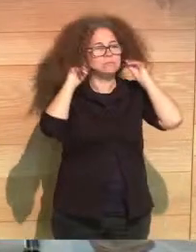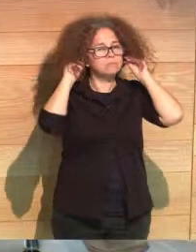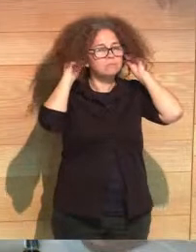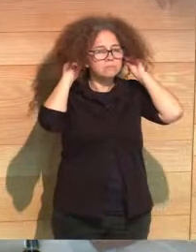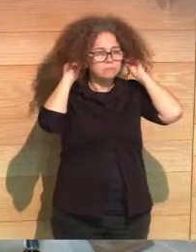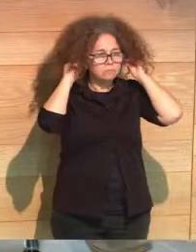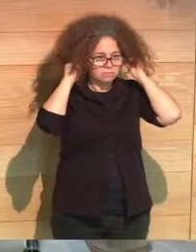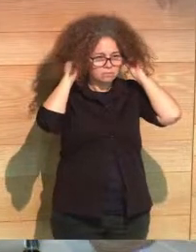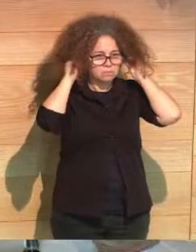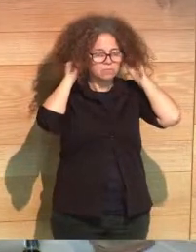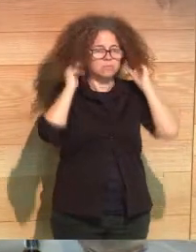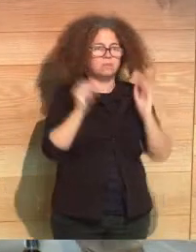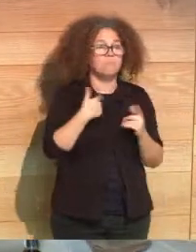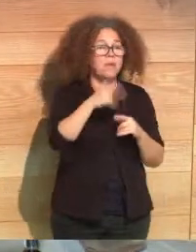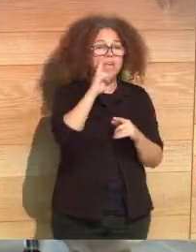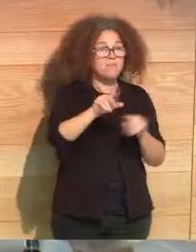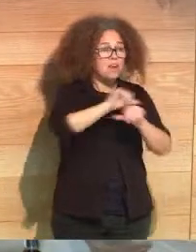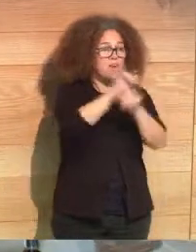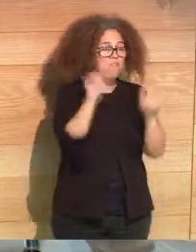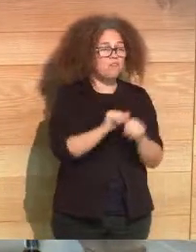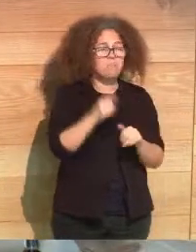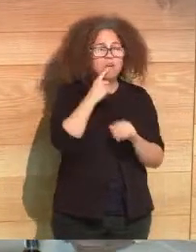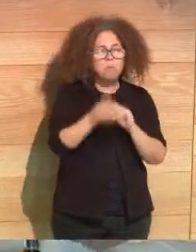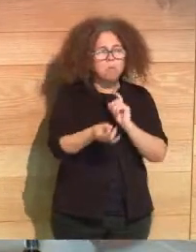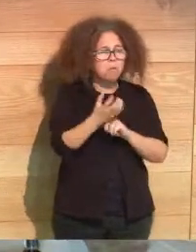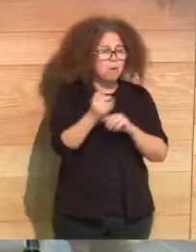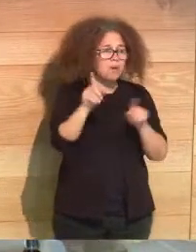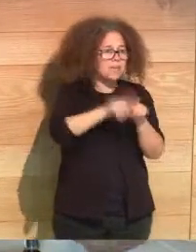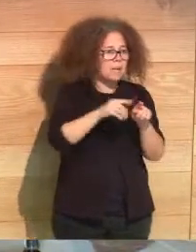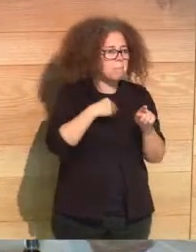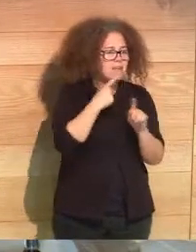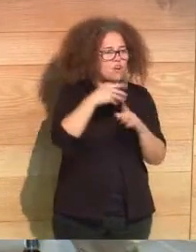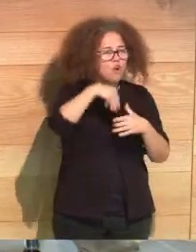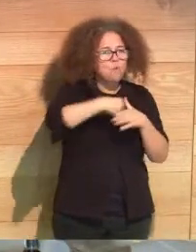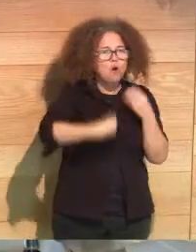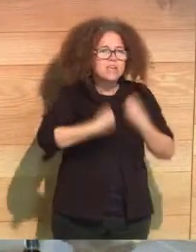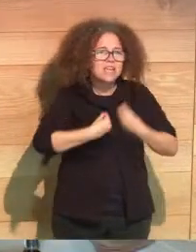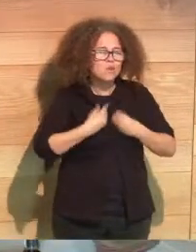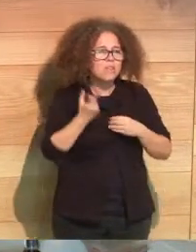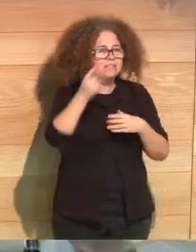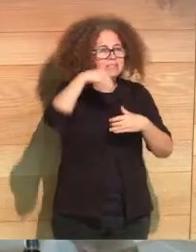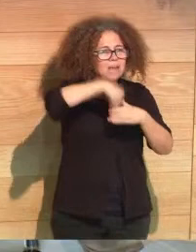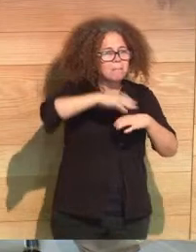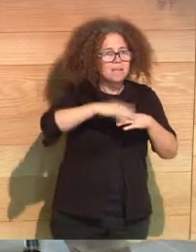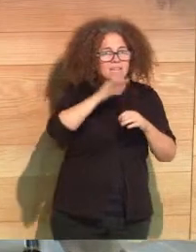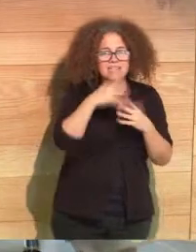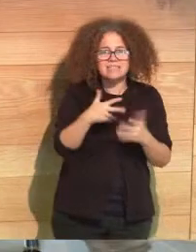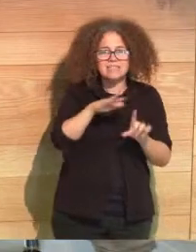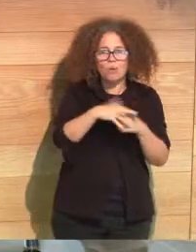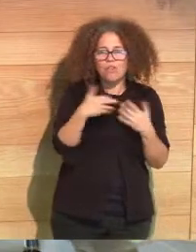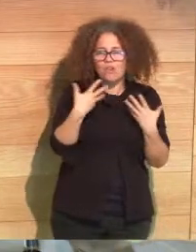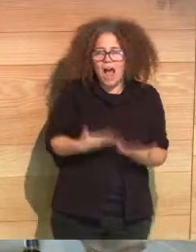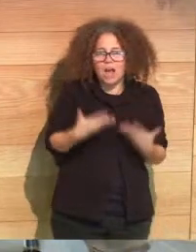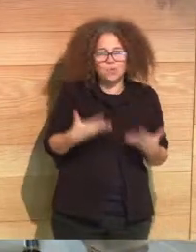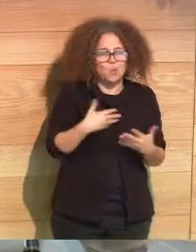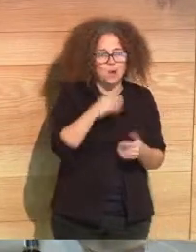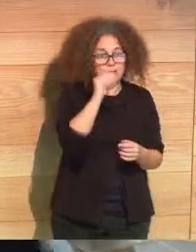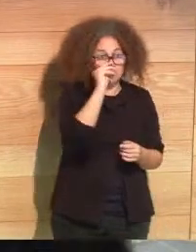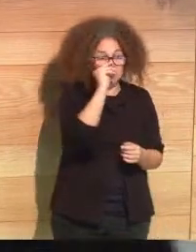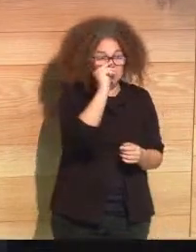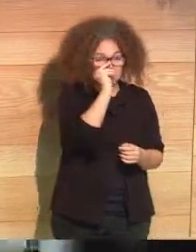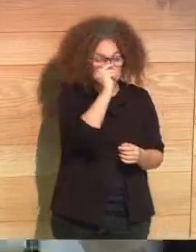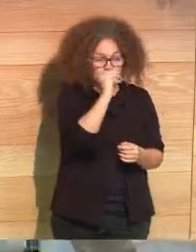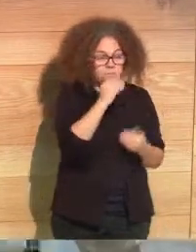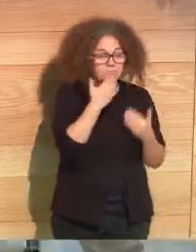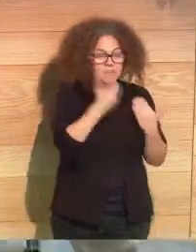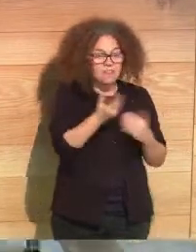it's about seeing how we apply this creativity and how we settle the uncertainties that we have